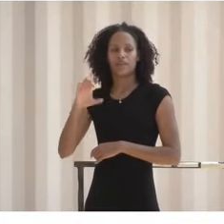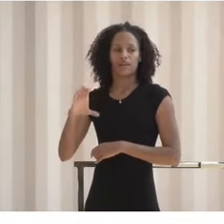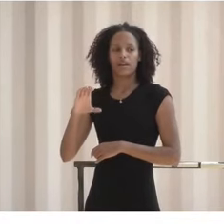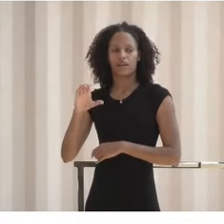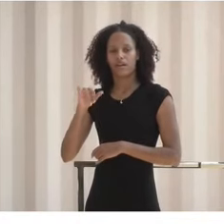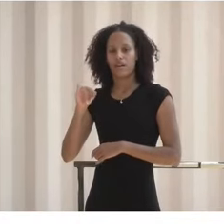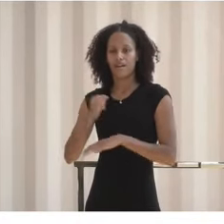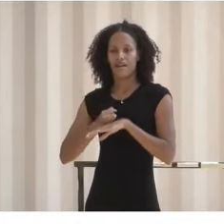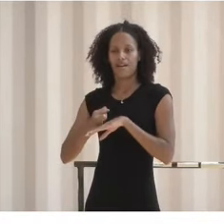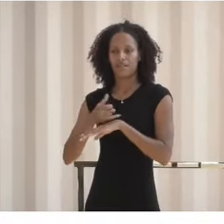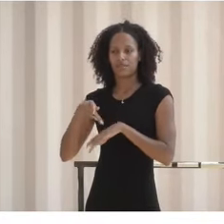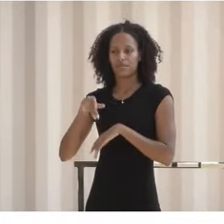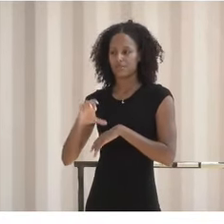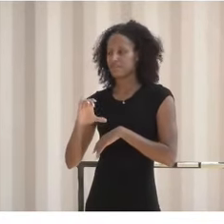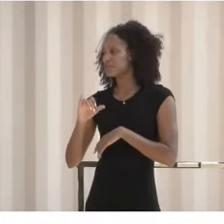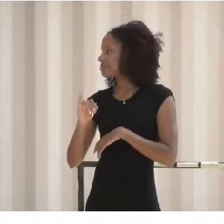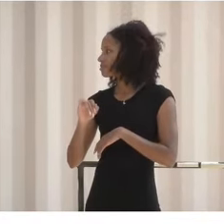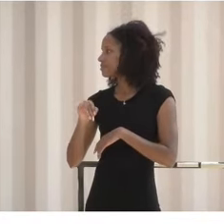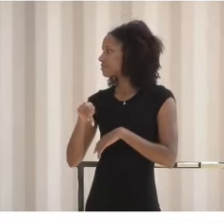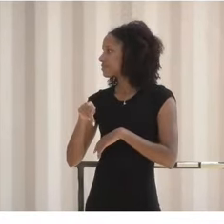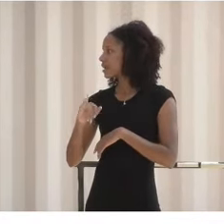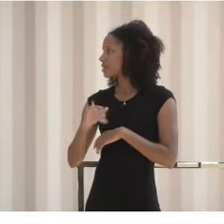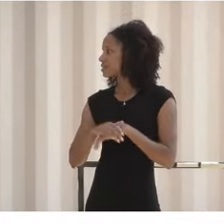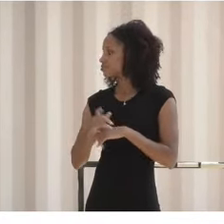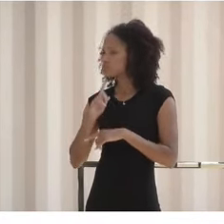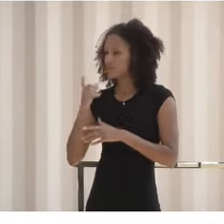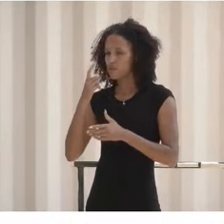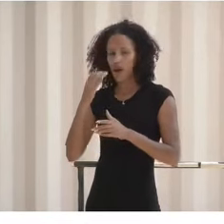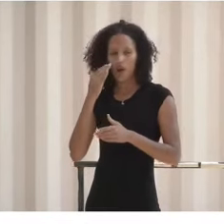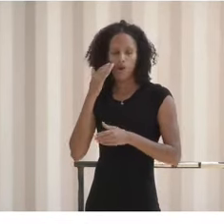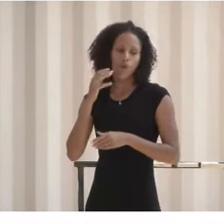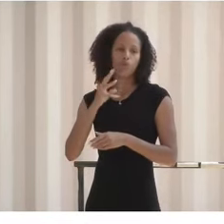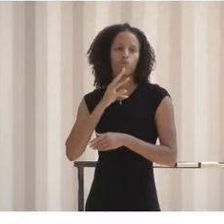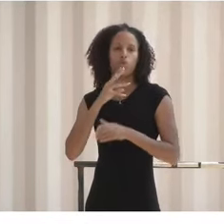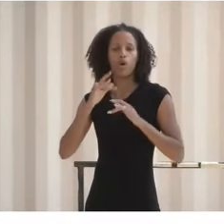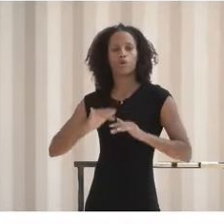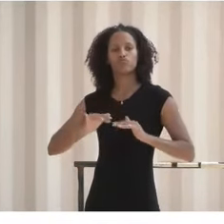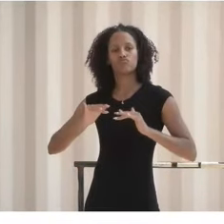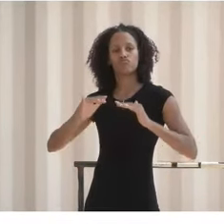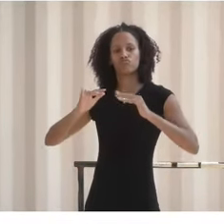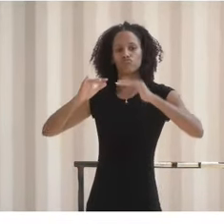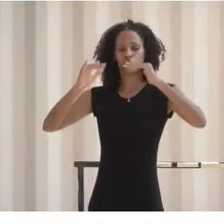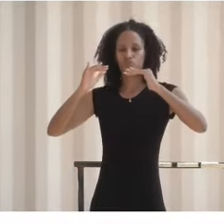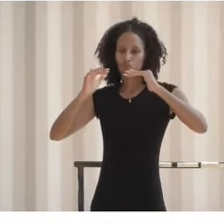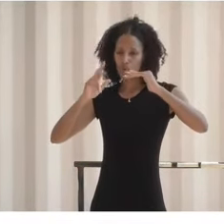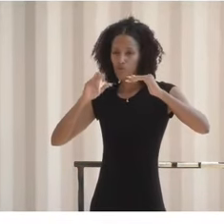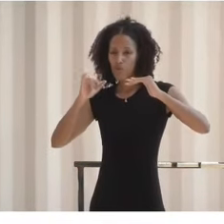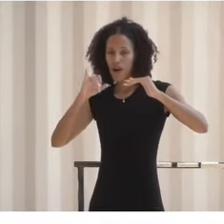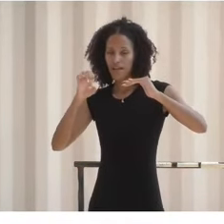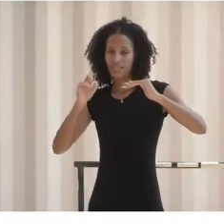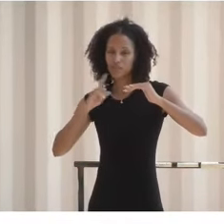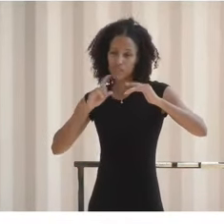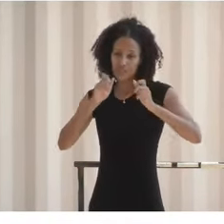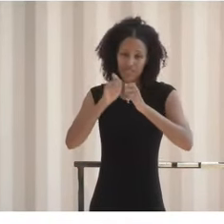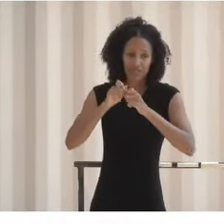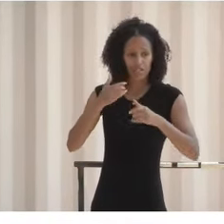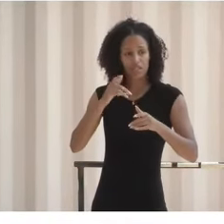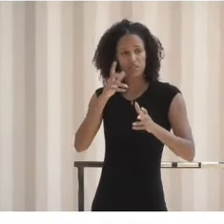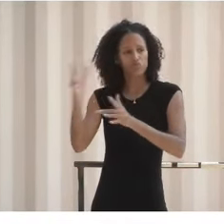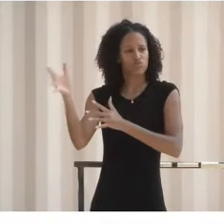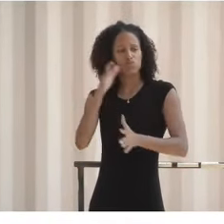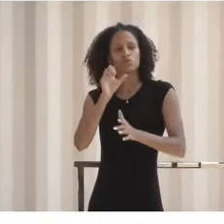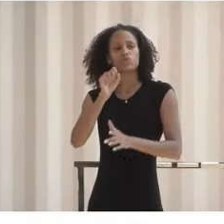vulnerable to climate change, things like sea level rise, increasing intensity of storms. Could you tell us a little